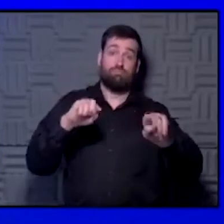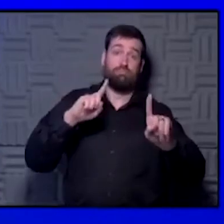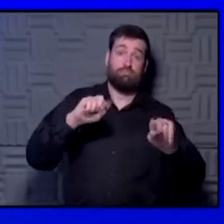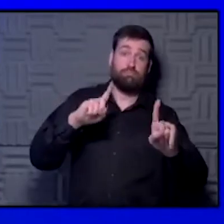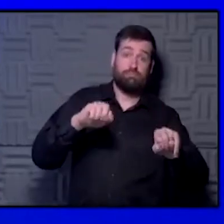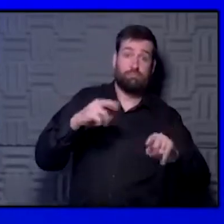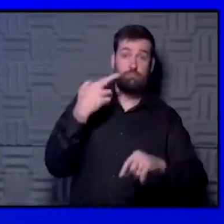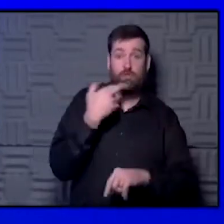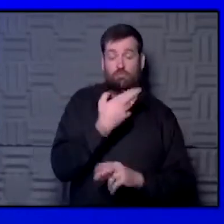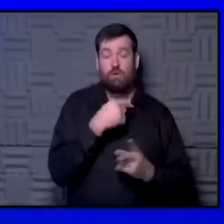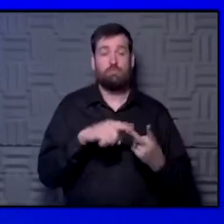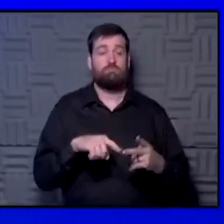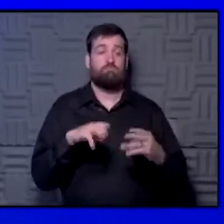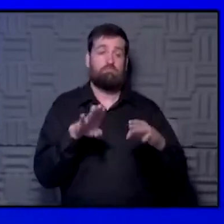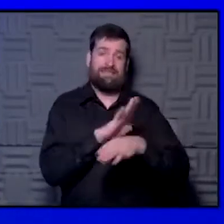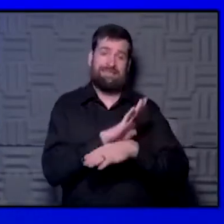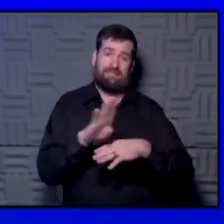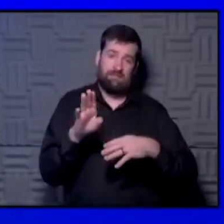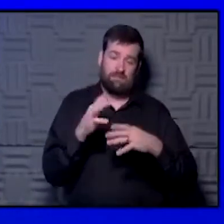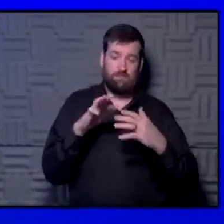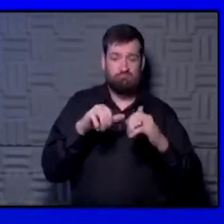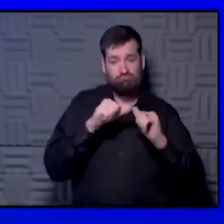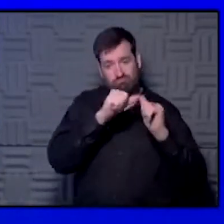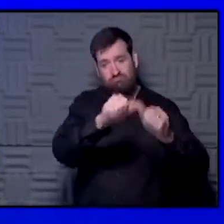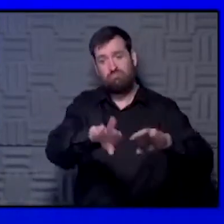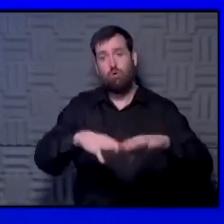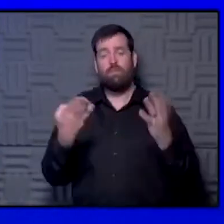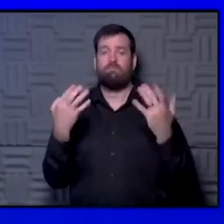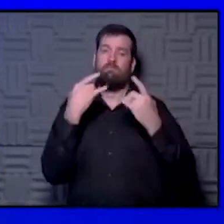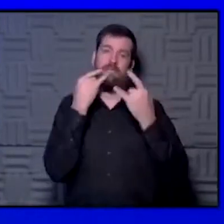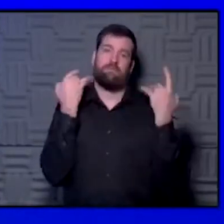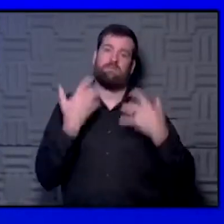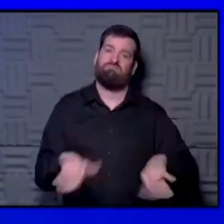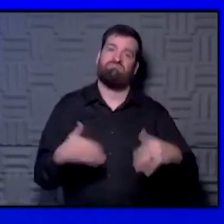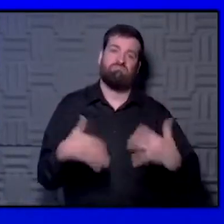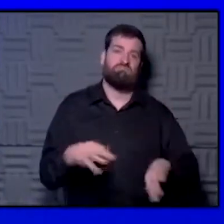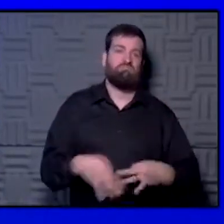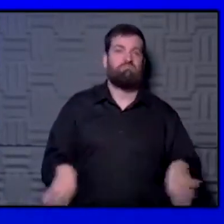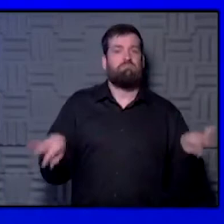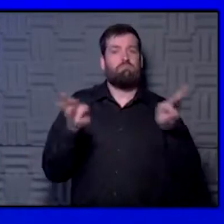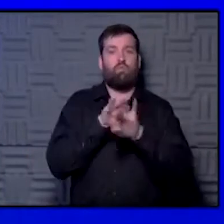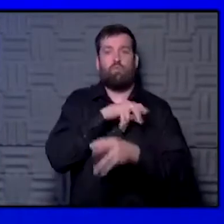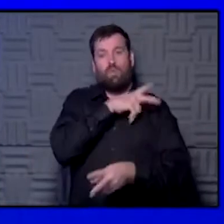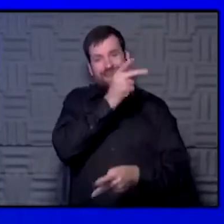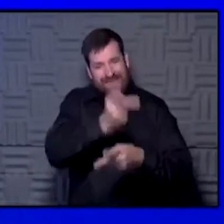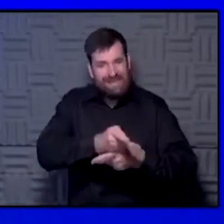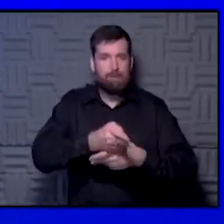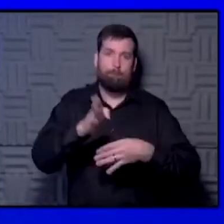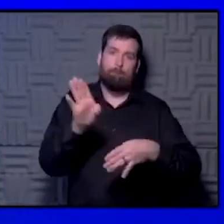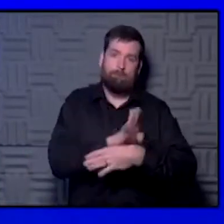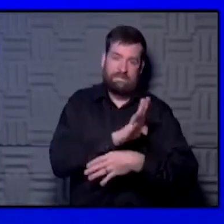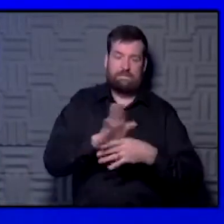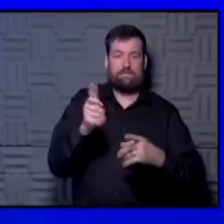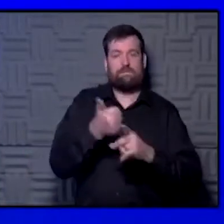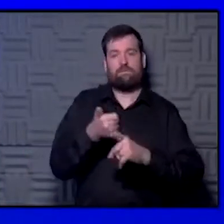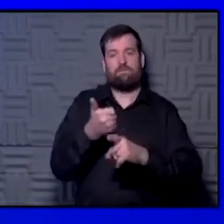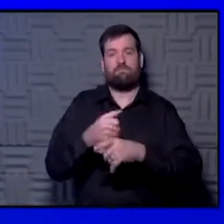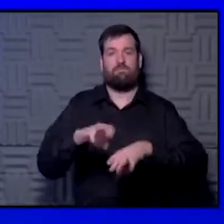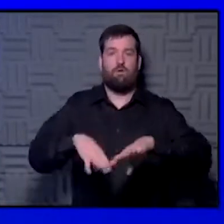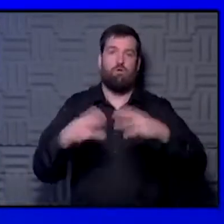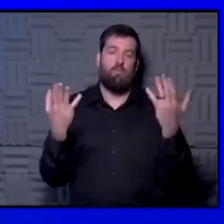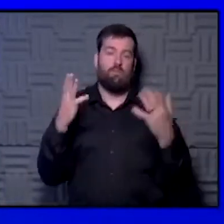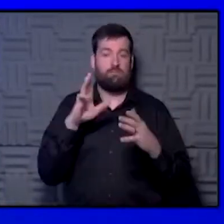to have our businesses open, the masking is vitally important to keep those places in business, to keep